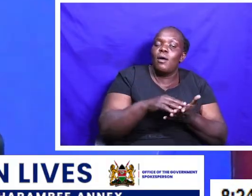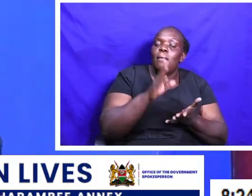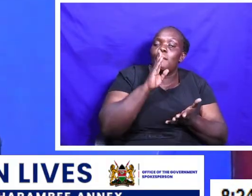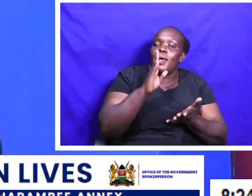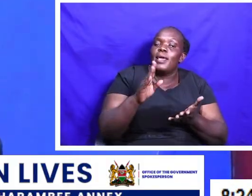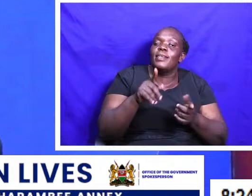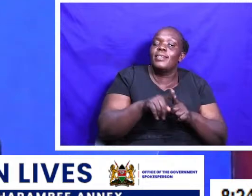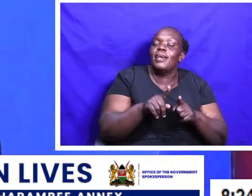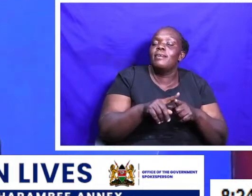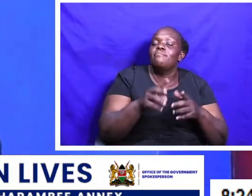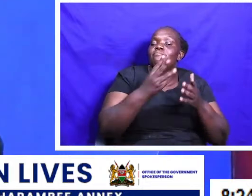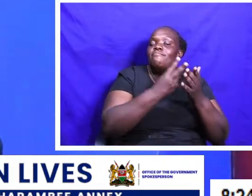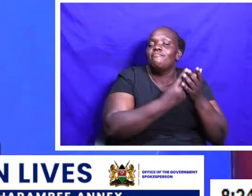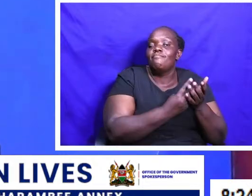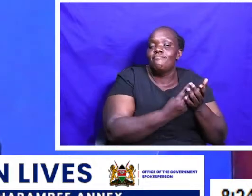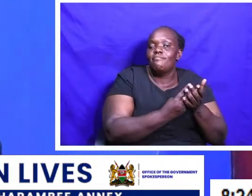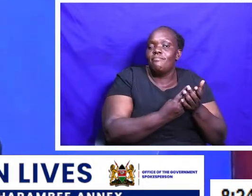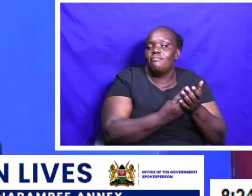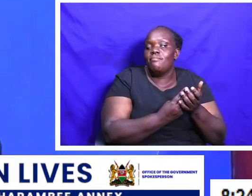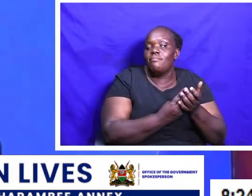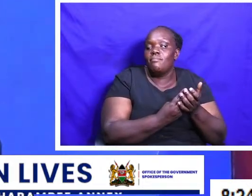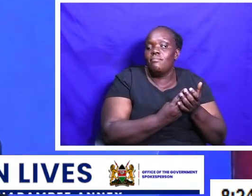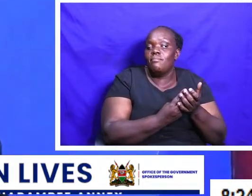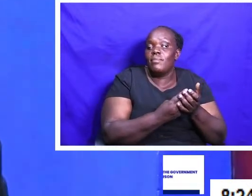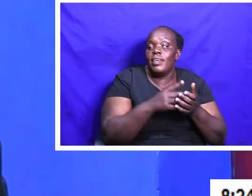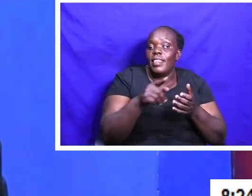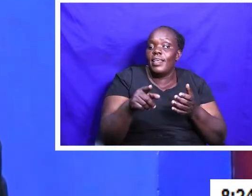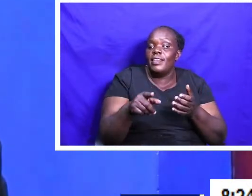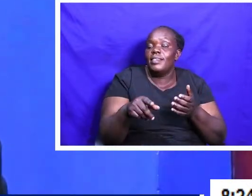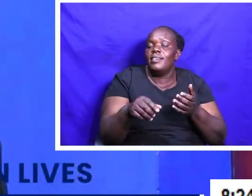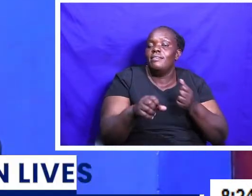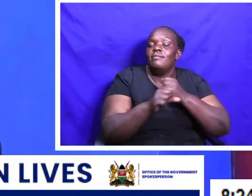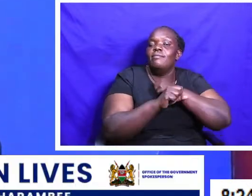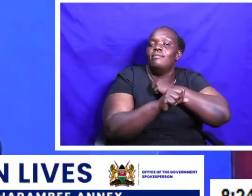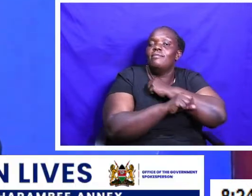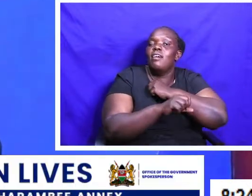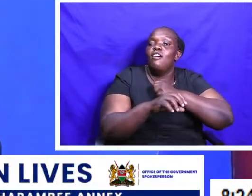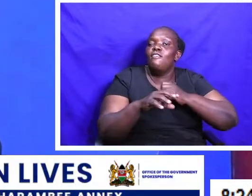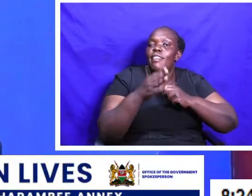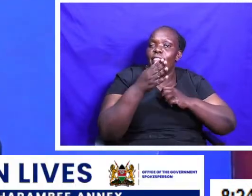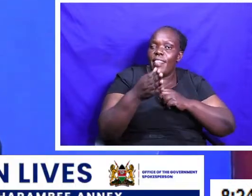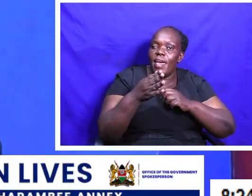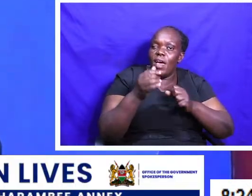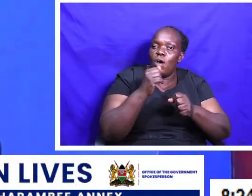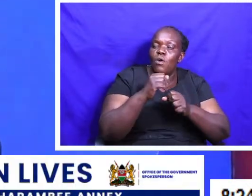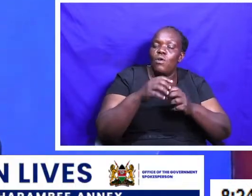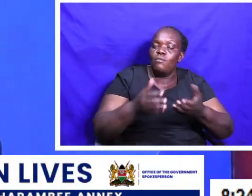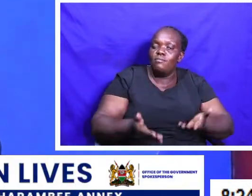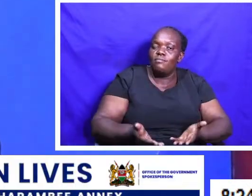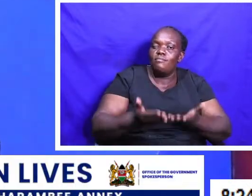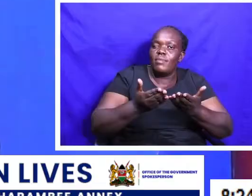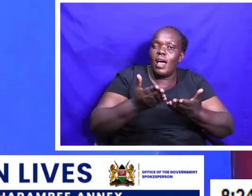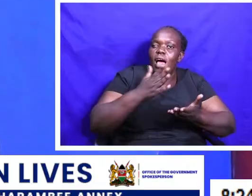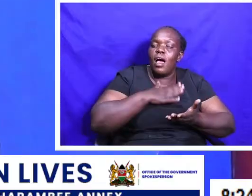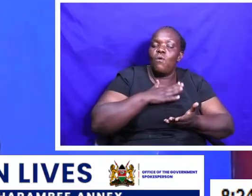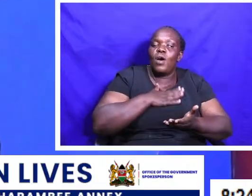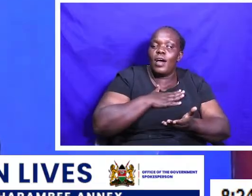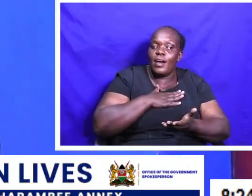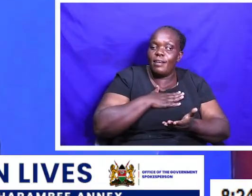Hindu Foundation. And so that the Hindu Foundation, who wanted to upgrade